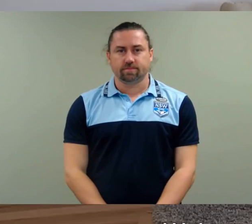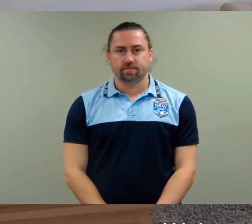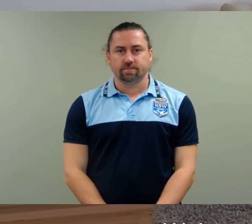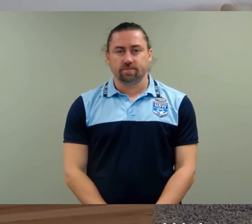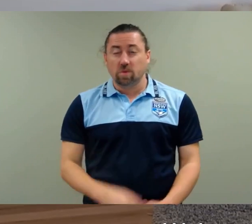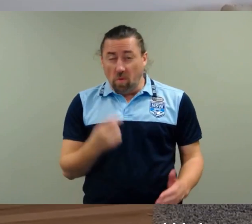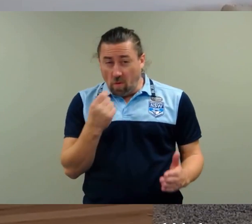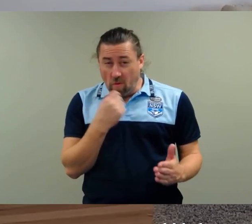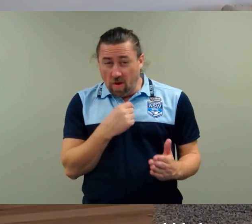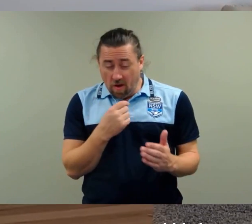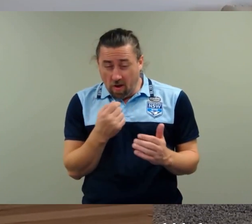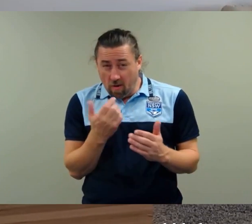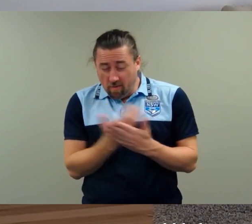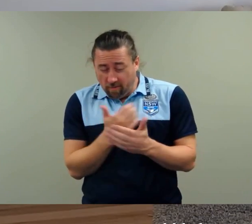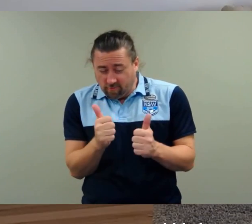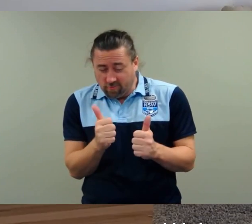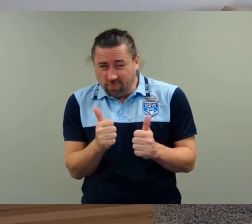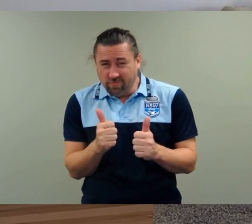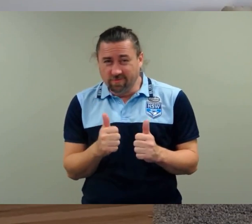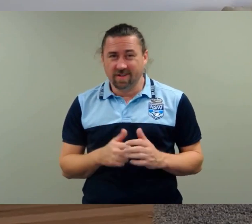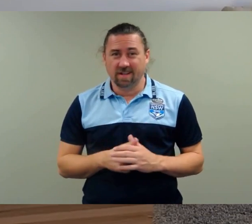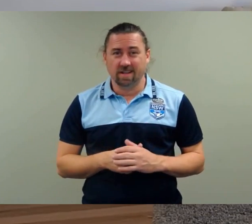We've got another few reps to go.